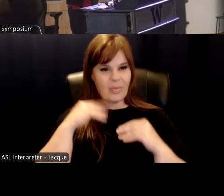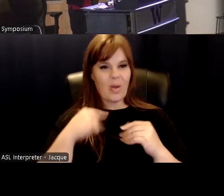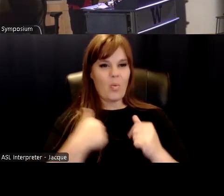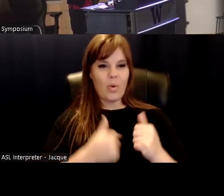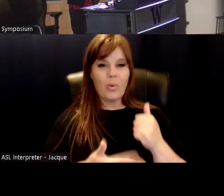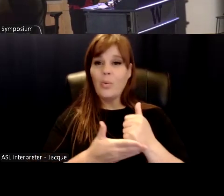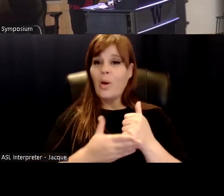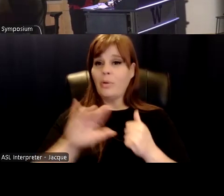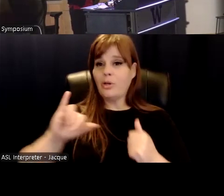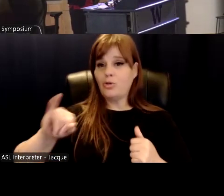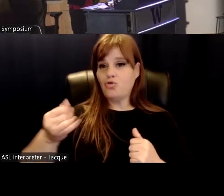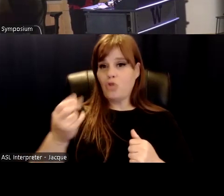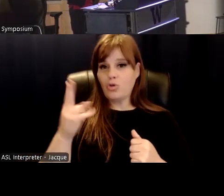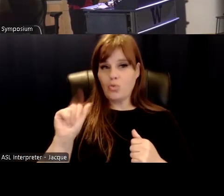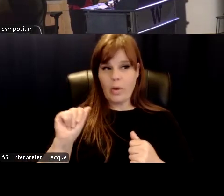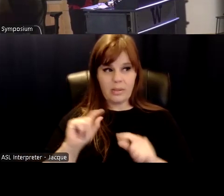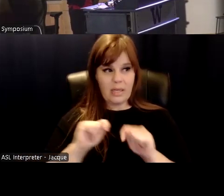team,